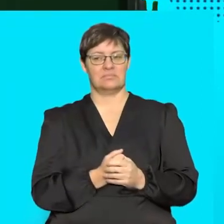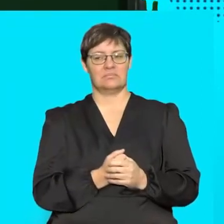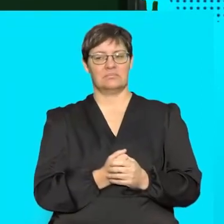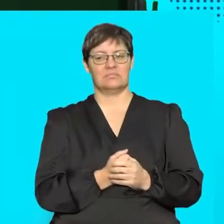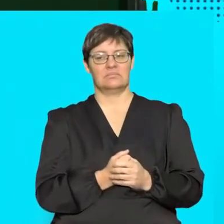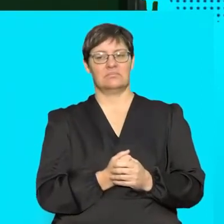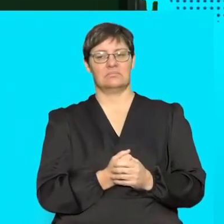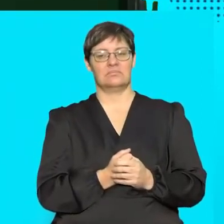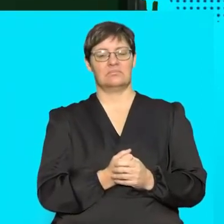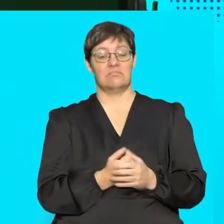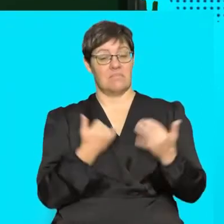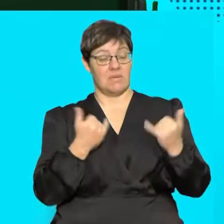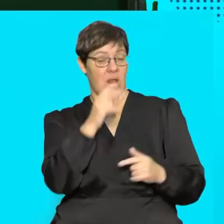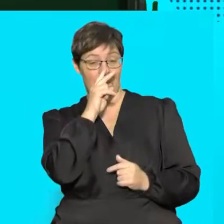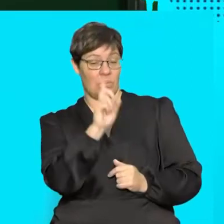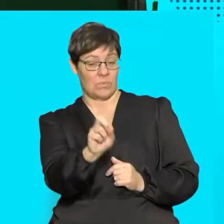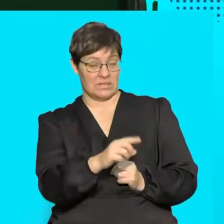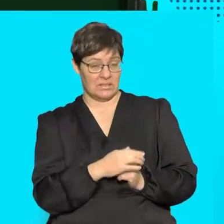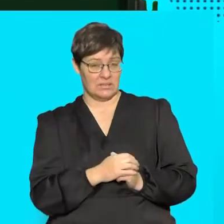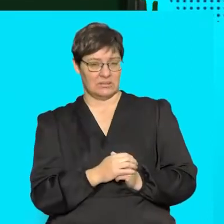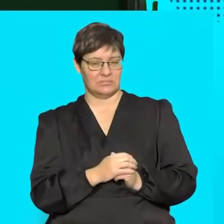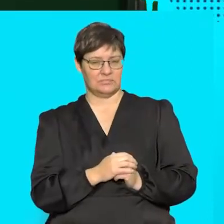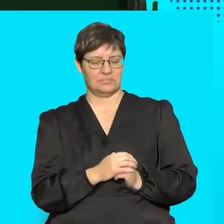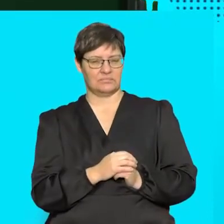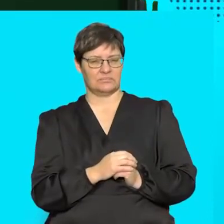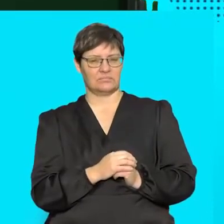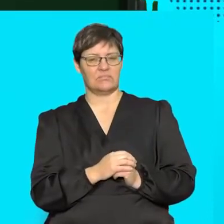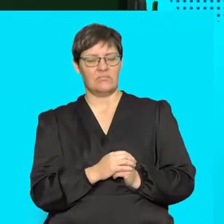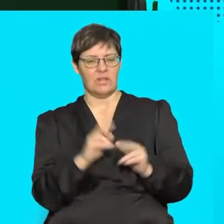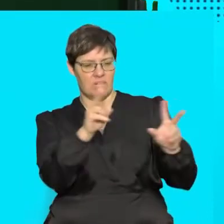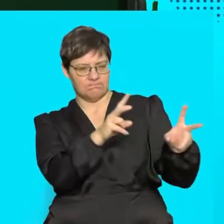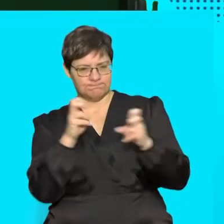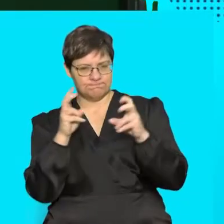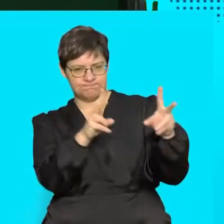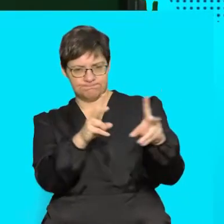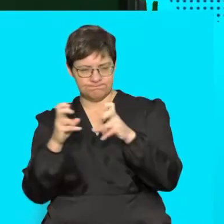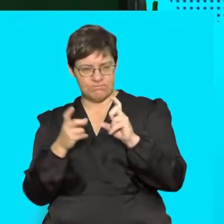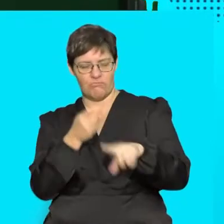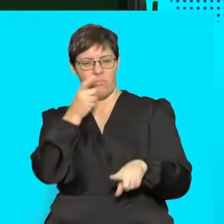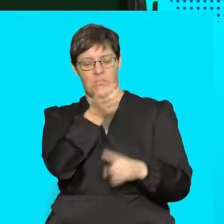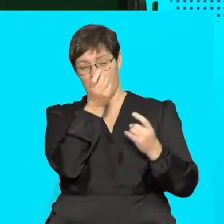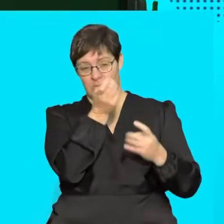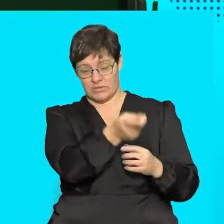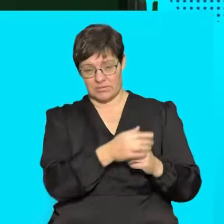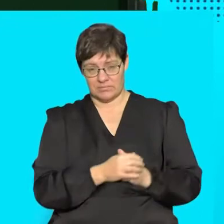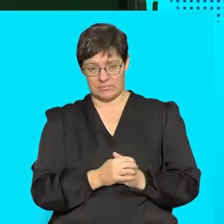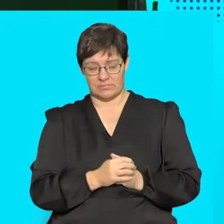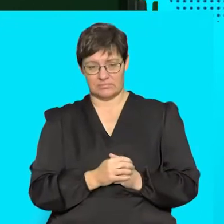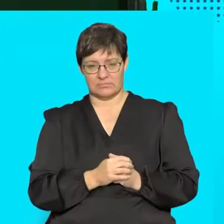did. But now, what we're going to look at now is something called extrapolation and interpolation.